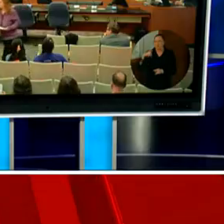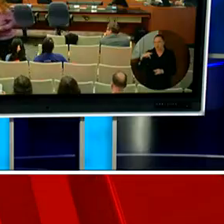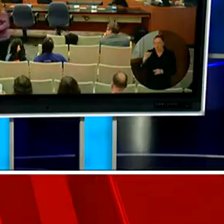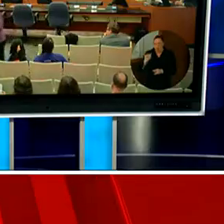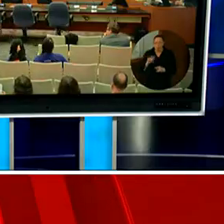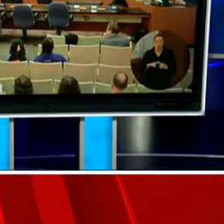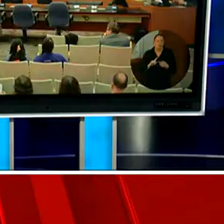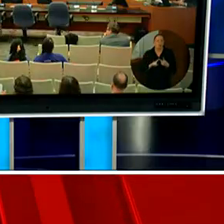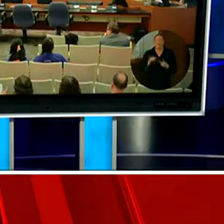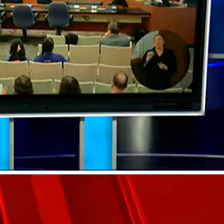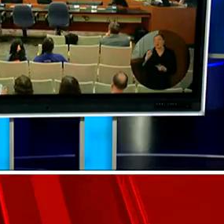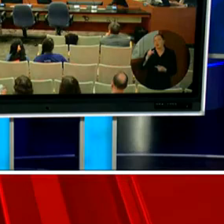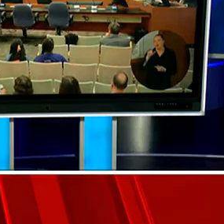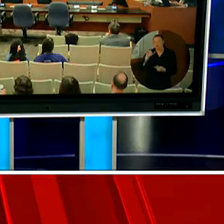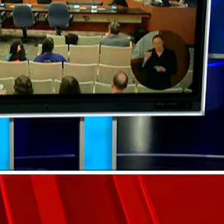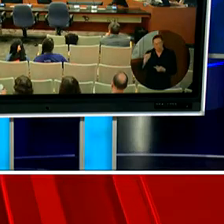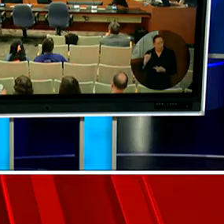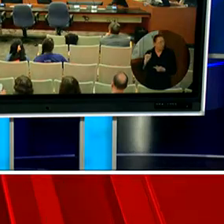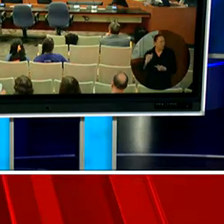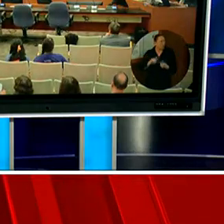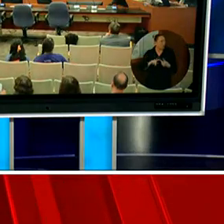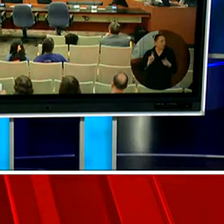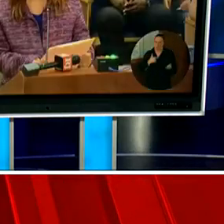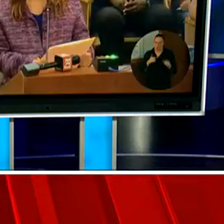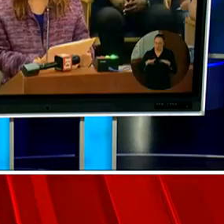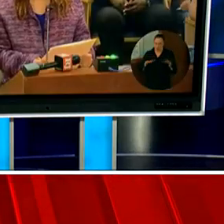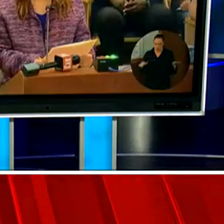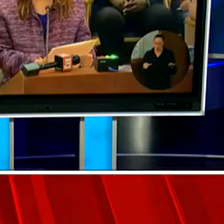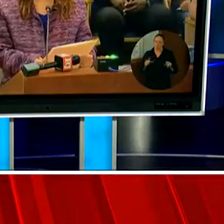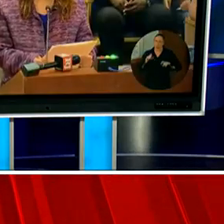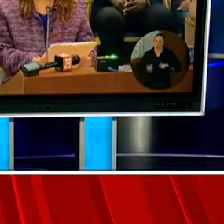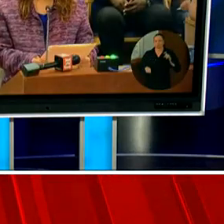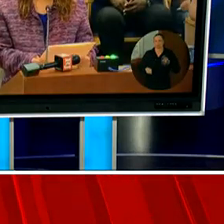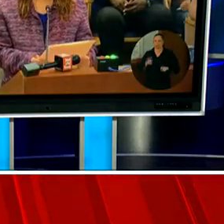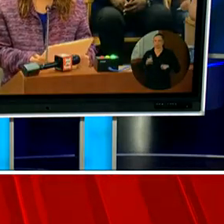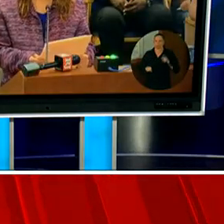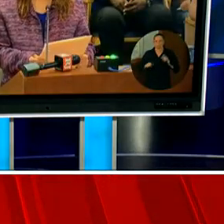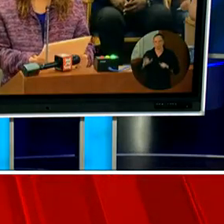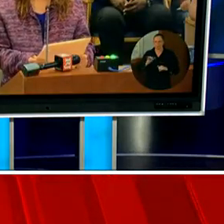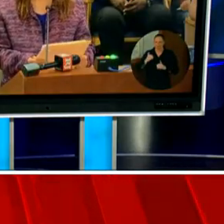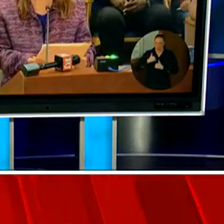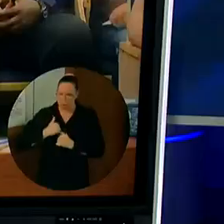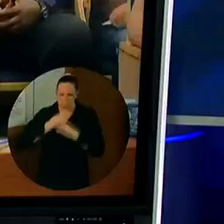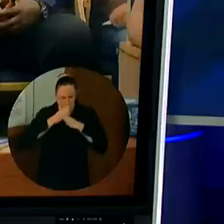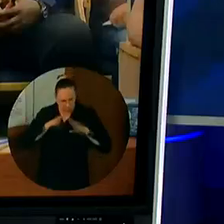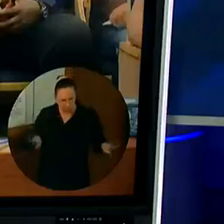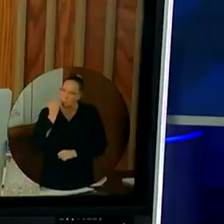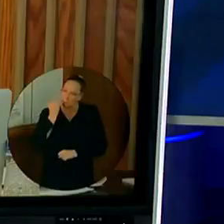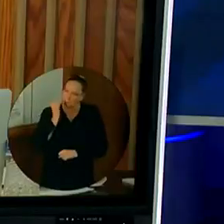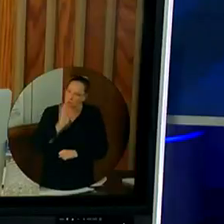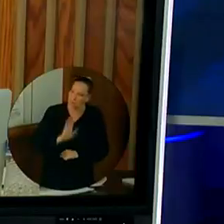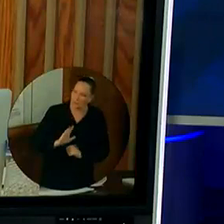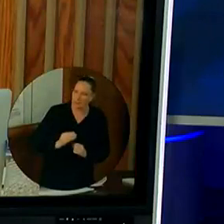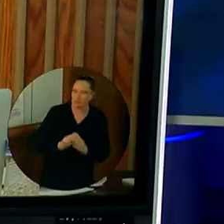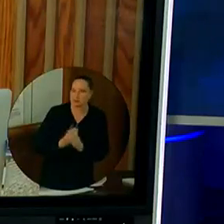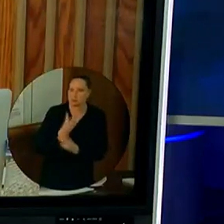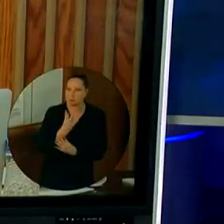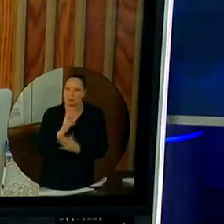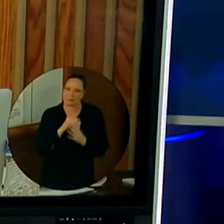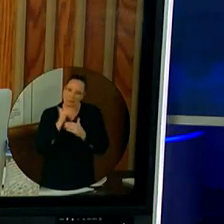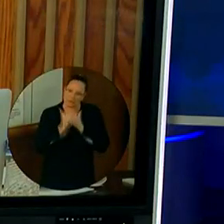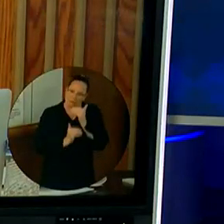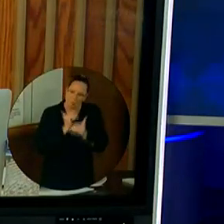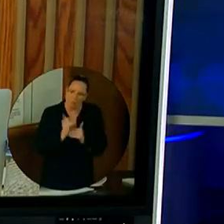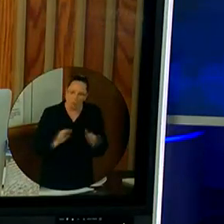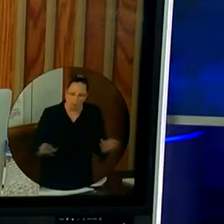us in studio tonight to explain what happened during tonight's CCSD Board of Trustees meeting. Yeah, so there was one action item when it came to